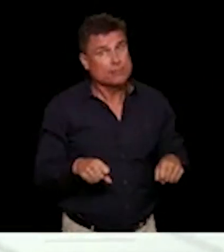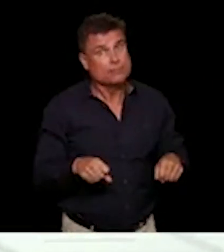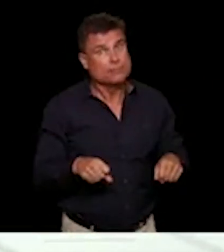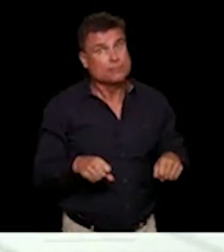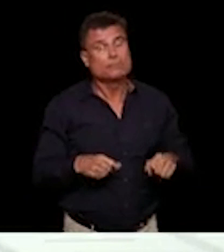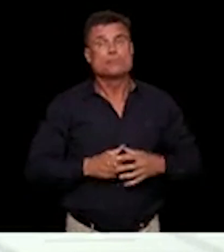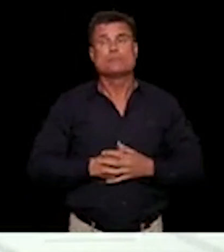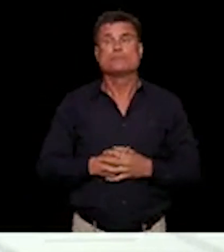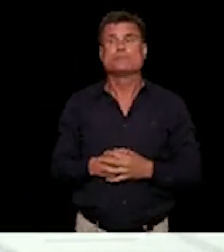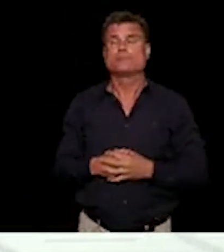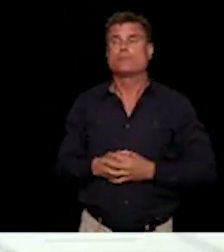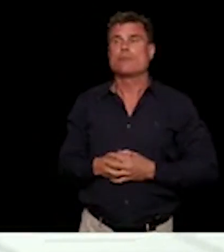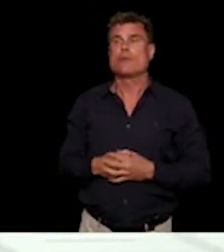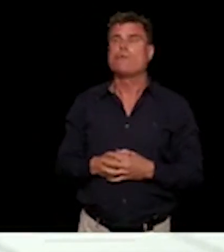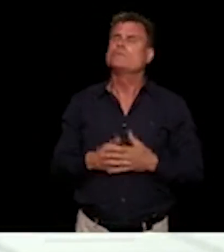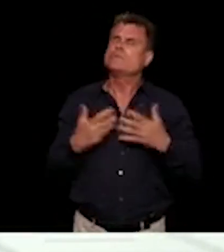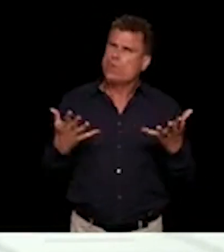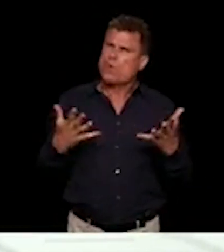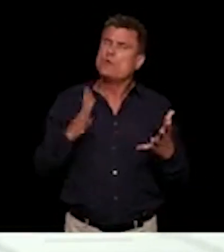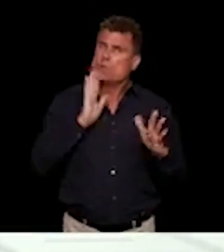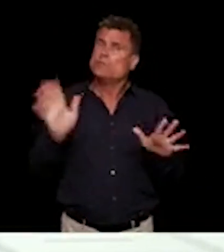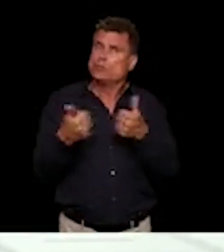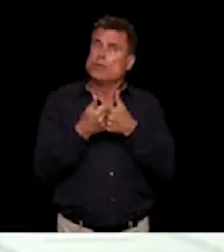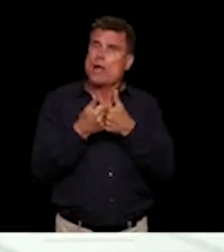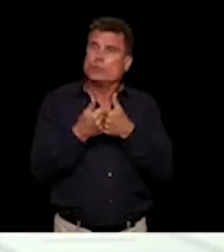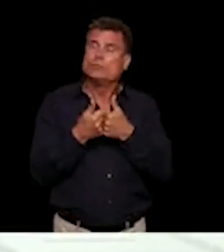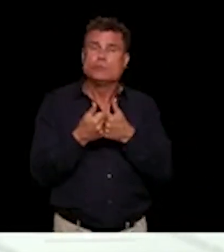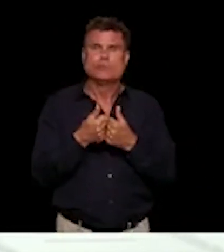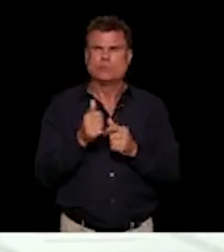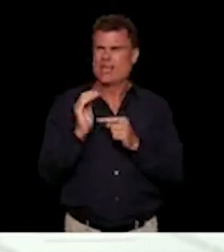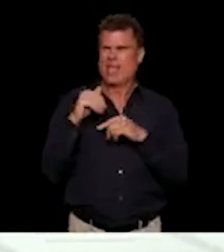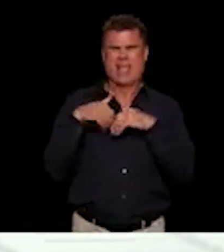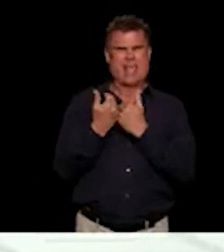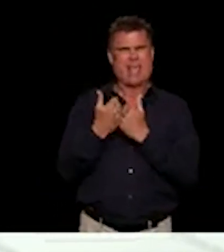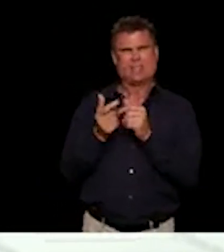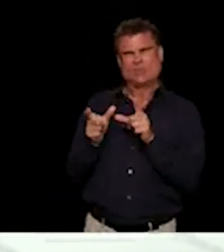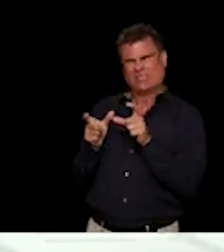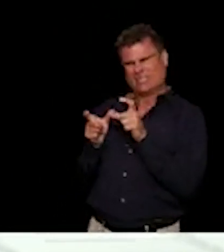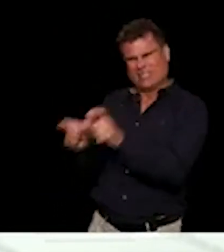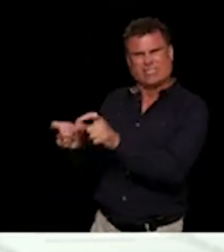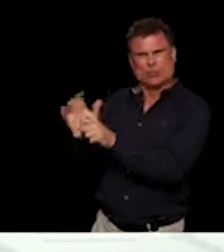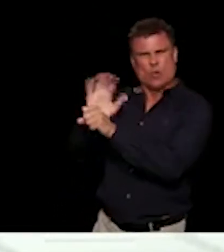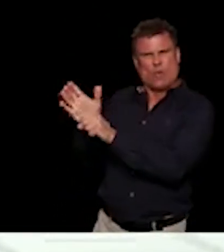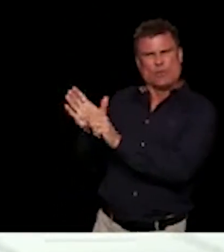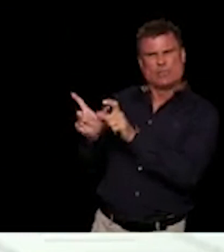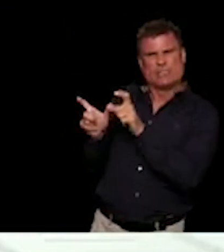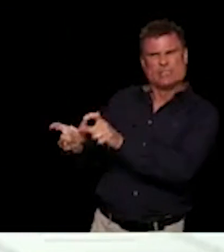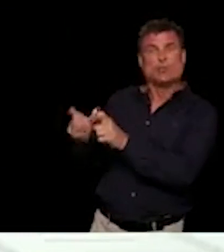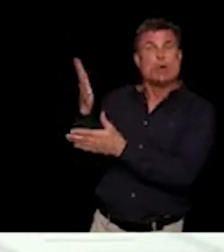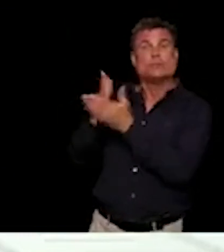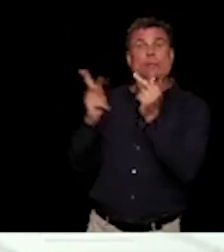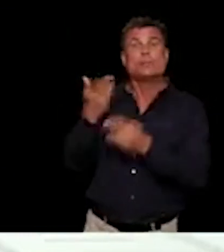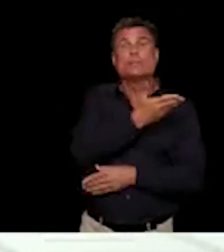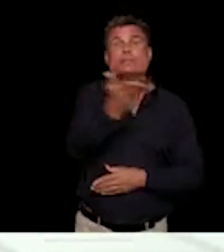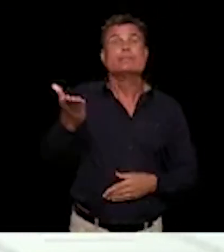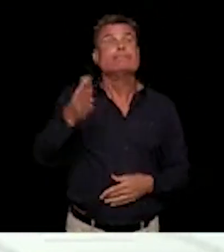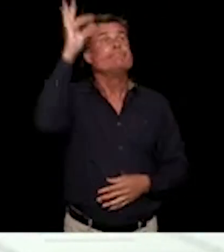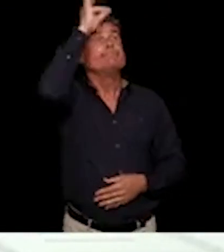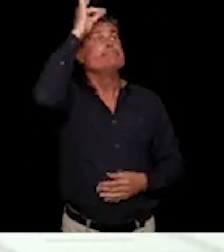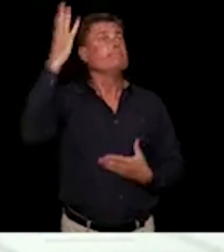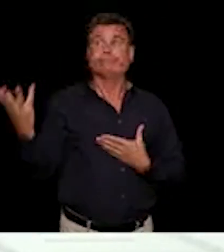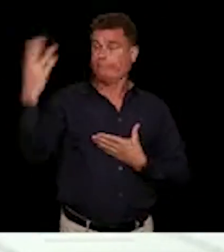in BC today. This actually makes things quite challenging, and that's because some people may not even realize that they